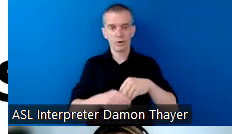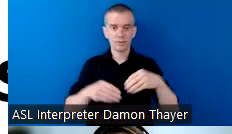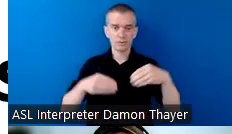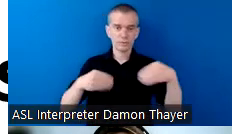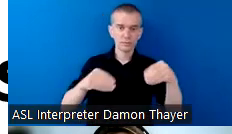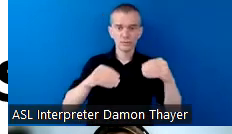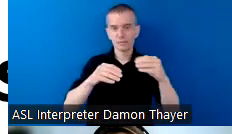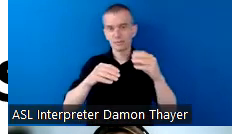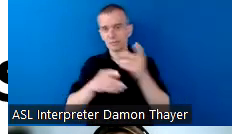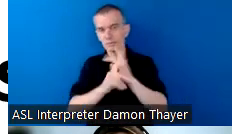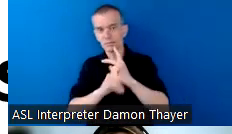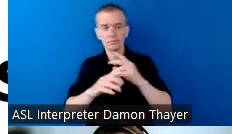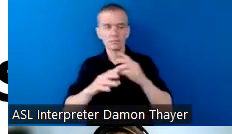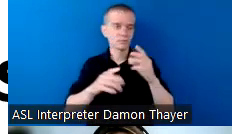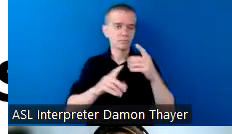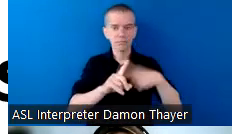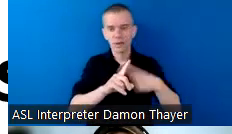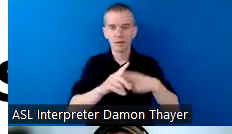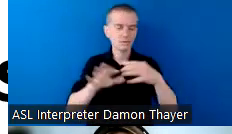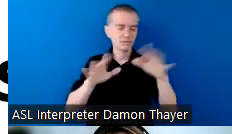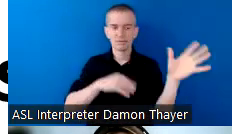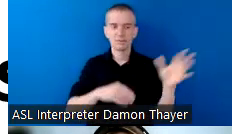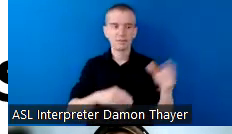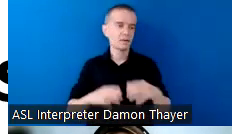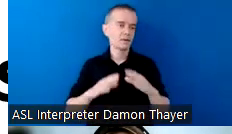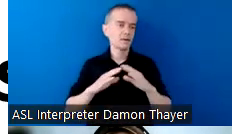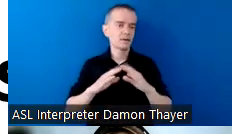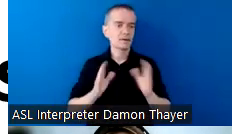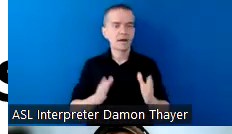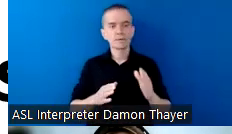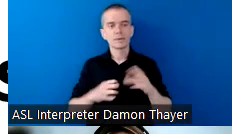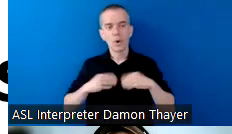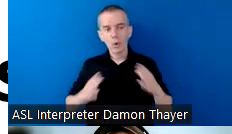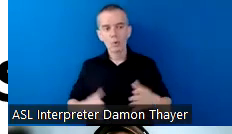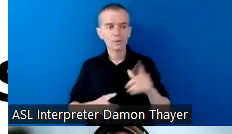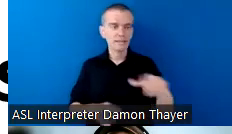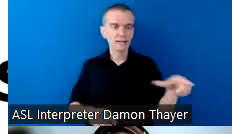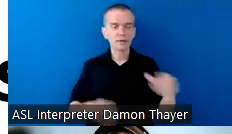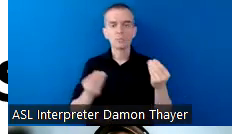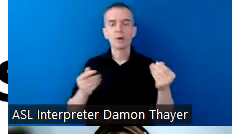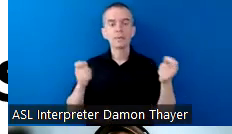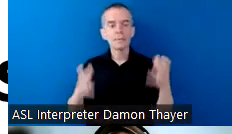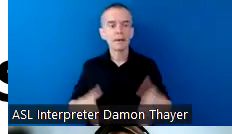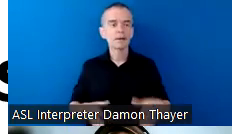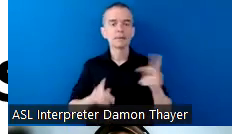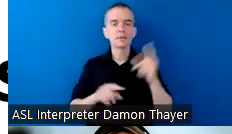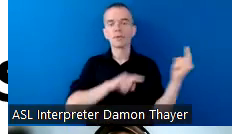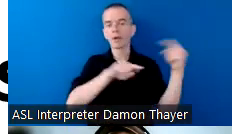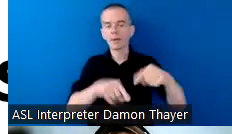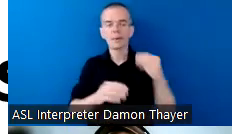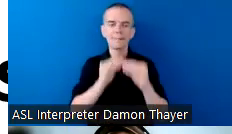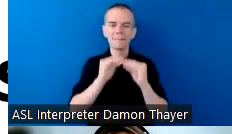long list here, you know, folks who are housing providers, landlords, housing authorities, property managers, also people who are coming onto the property, maintenance